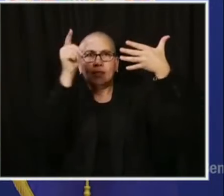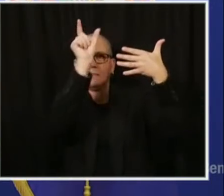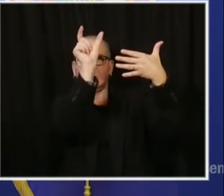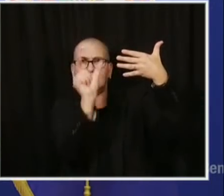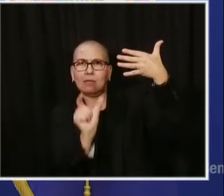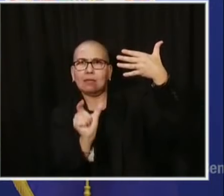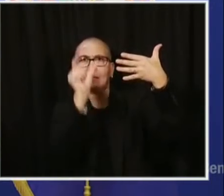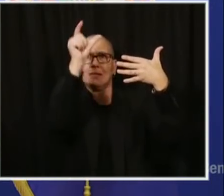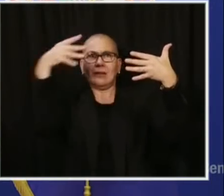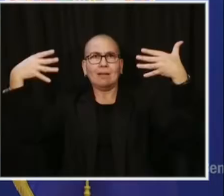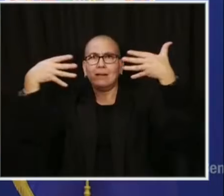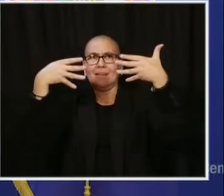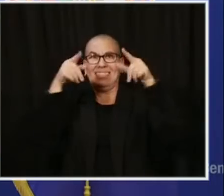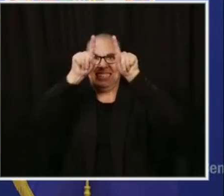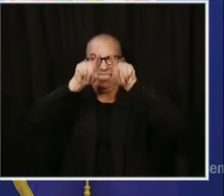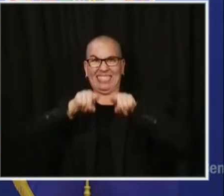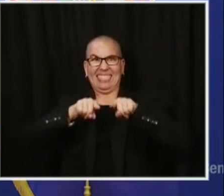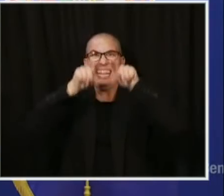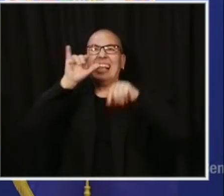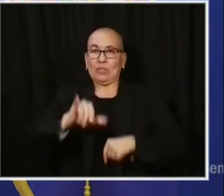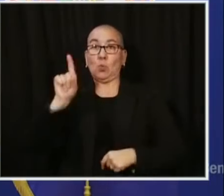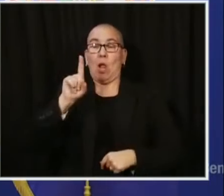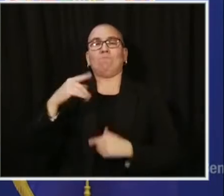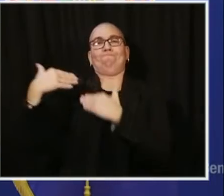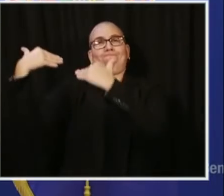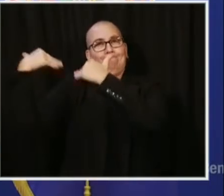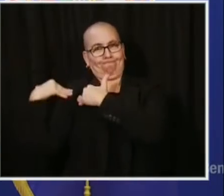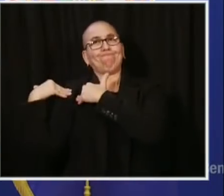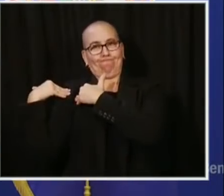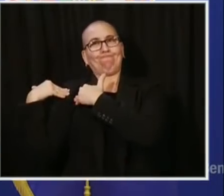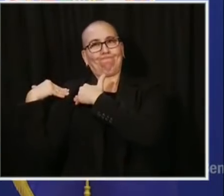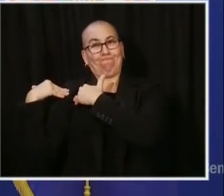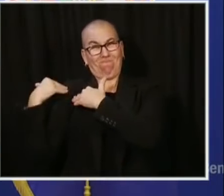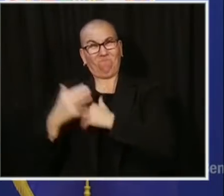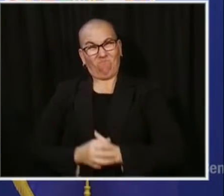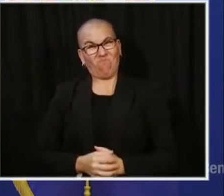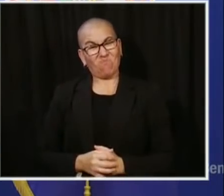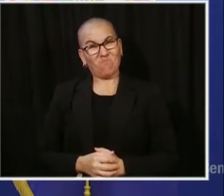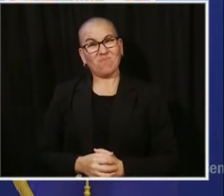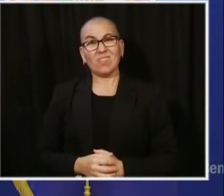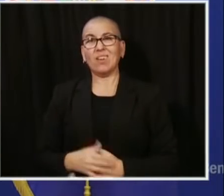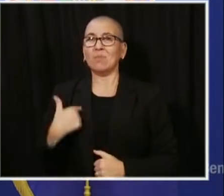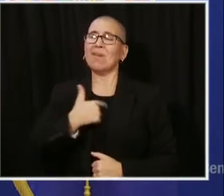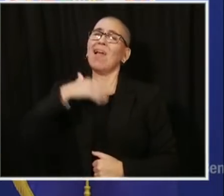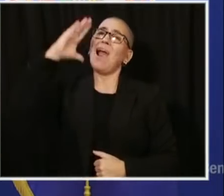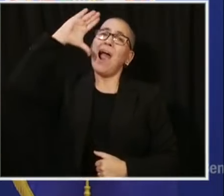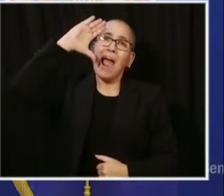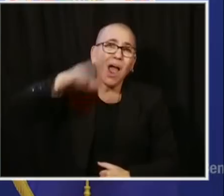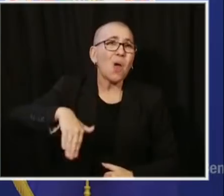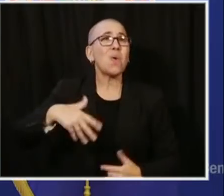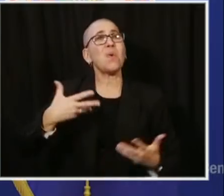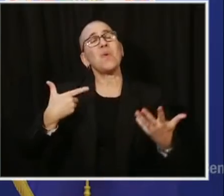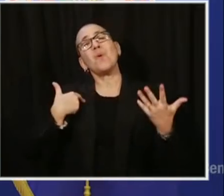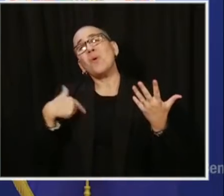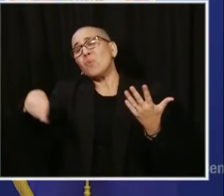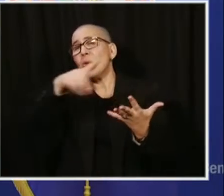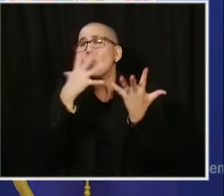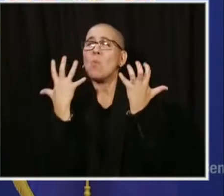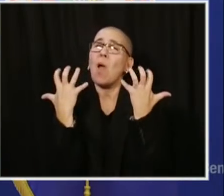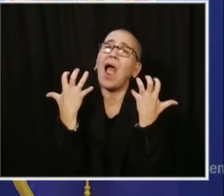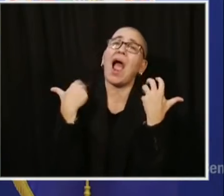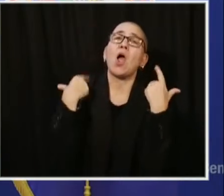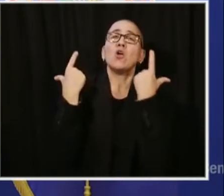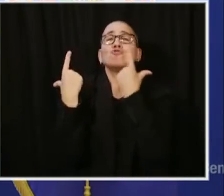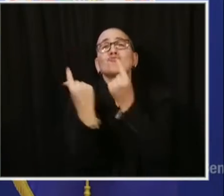want to slow the spread of this, if we want to do the things we know that we love to do and have our kids in school, we're